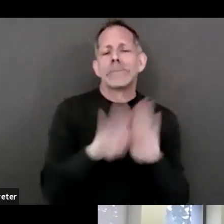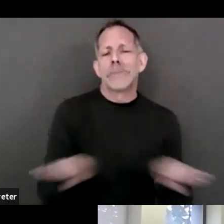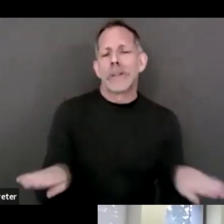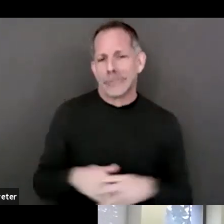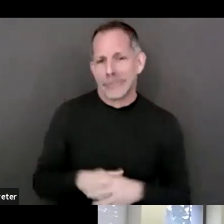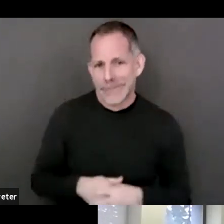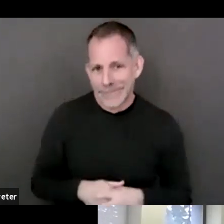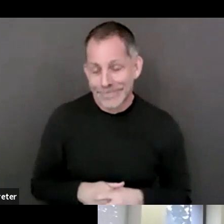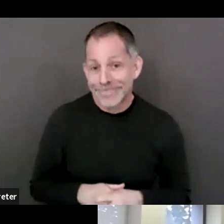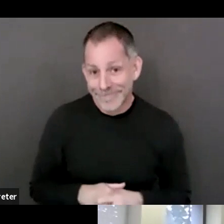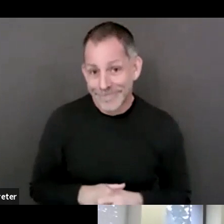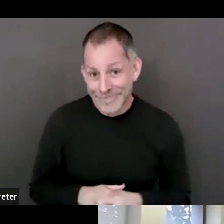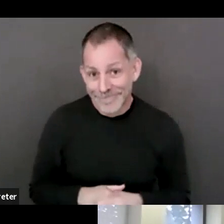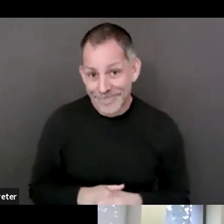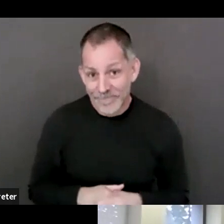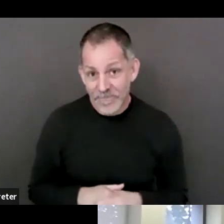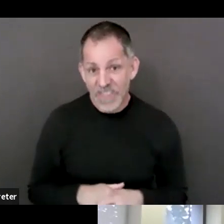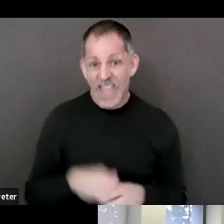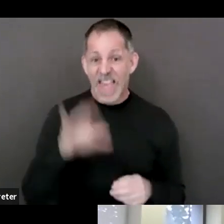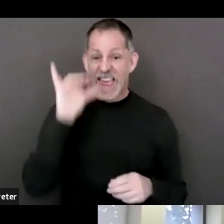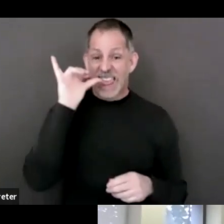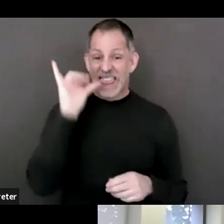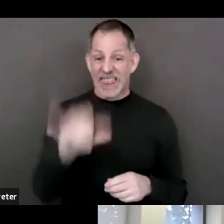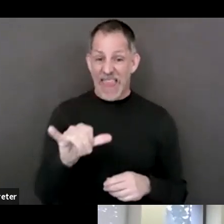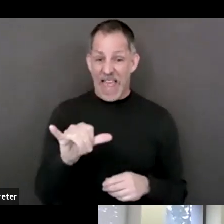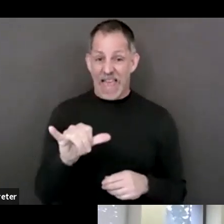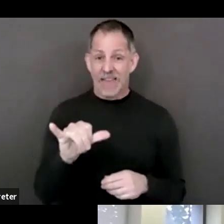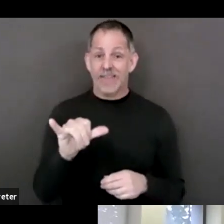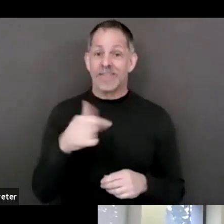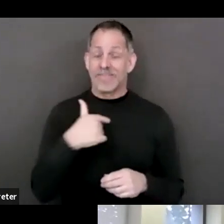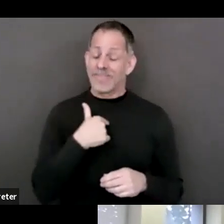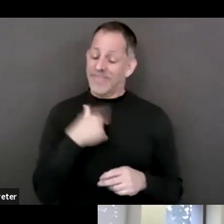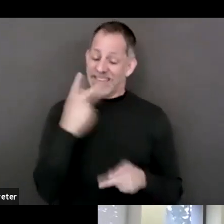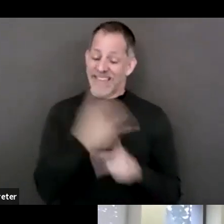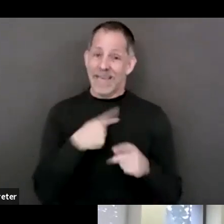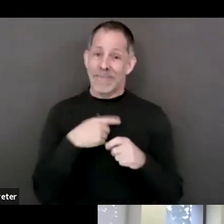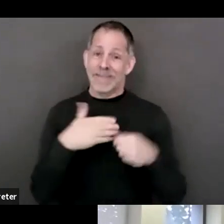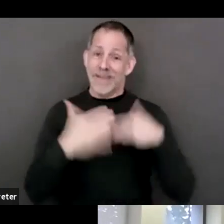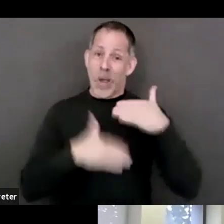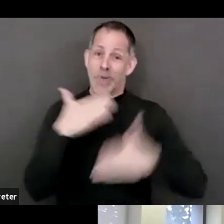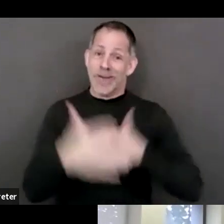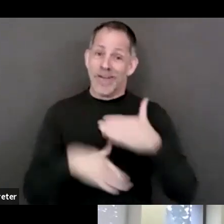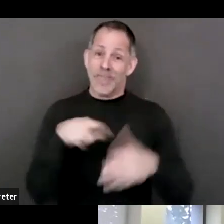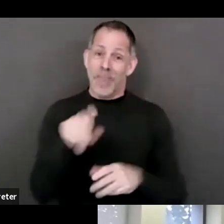the frustration with, hospitalizations and case counts continuing to rise.